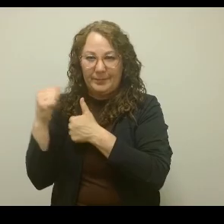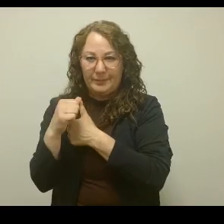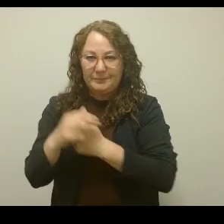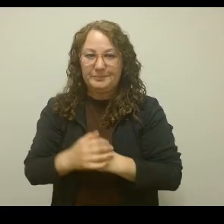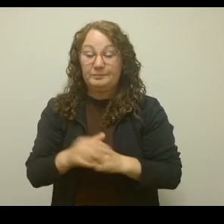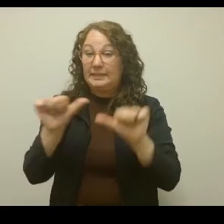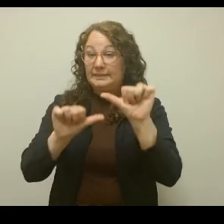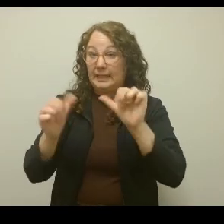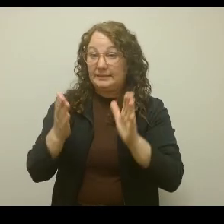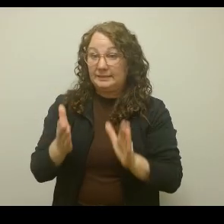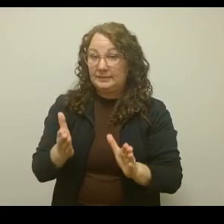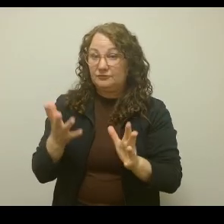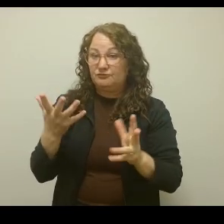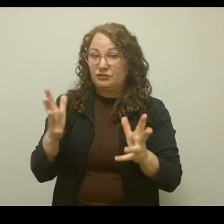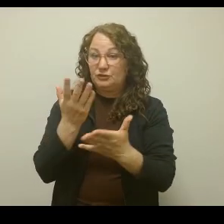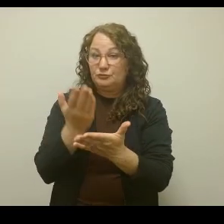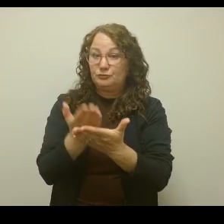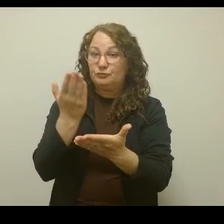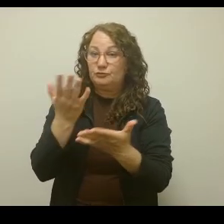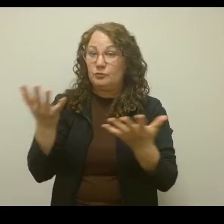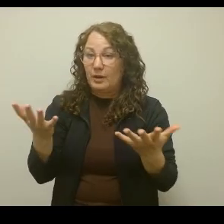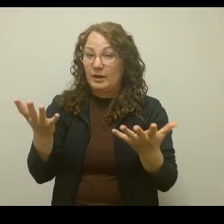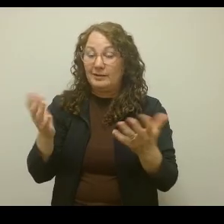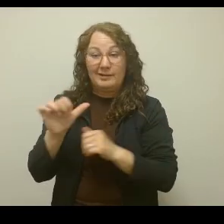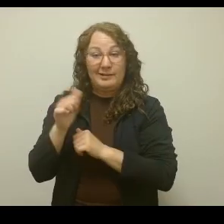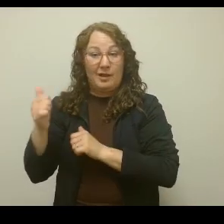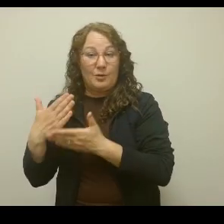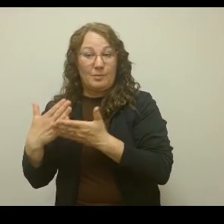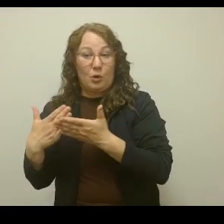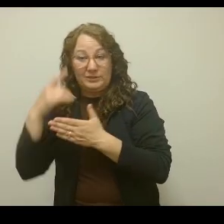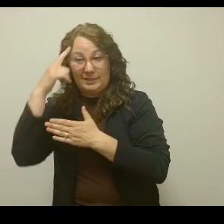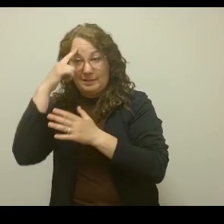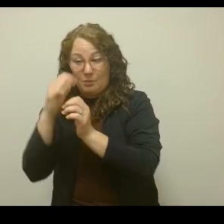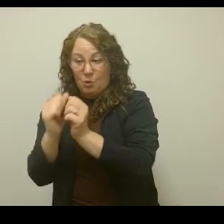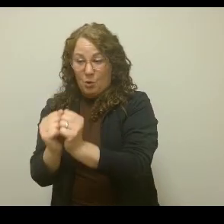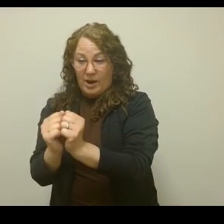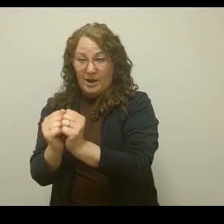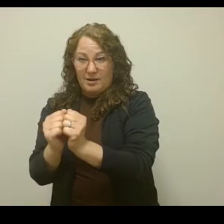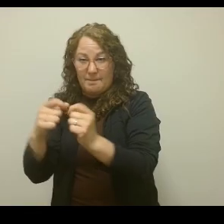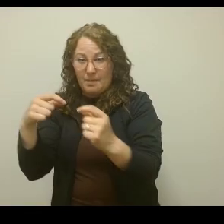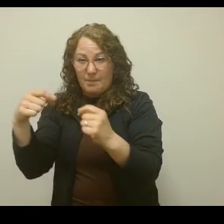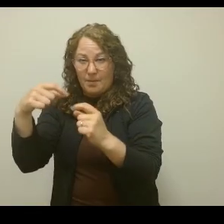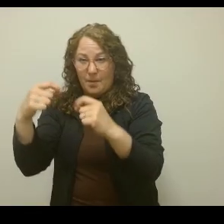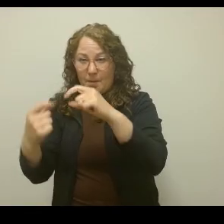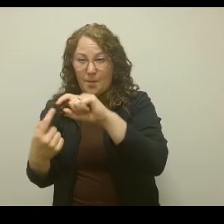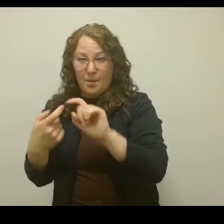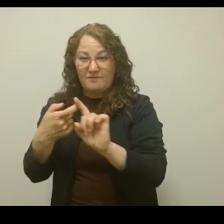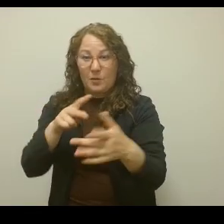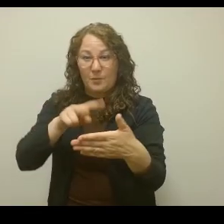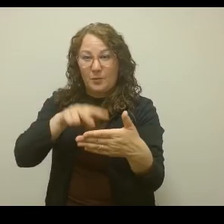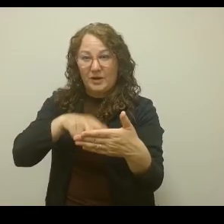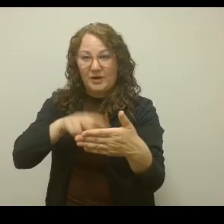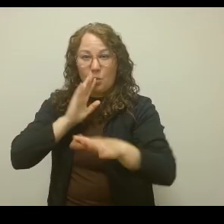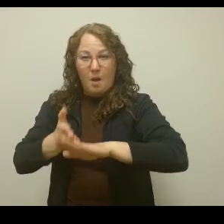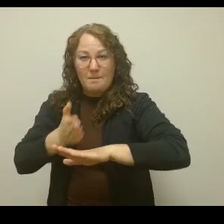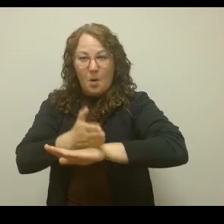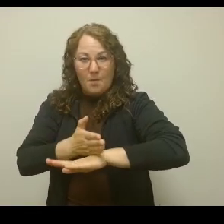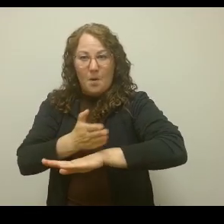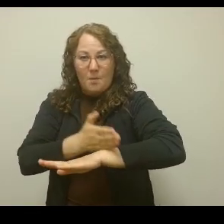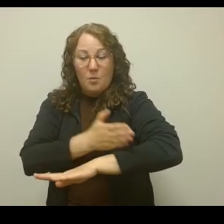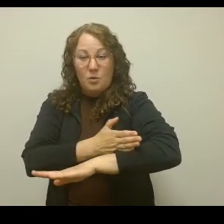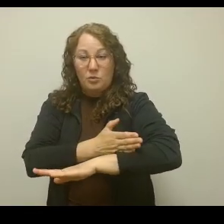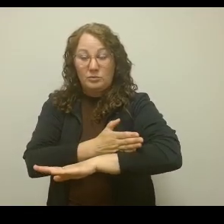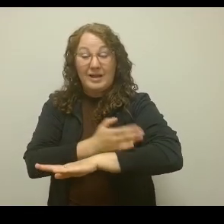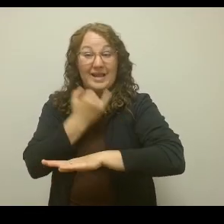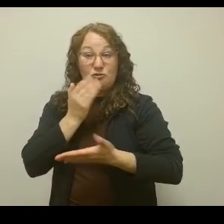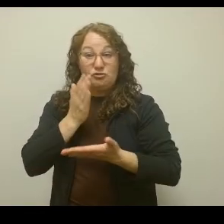Scientists have even found that the other parts of the brain activated by reading can continue to improve days after you've